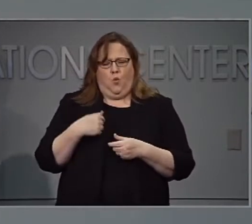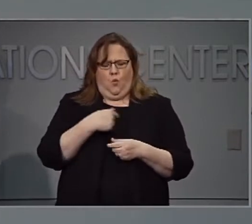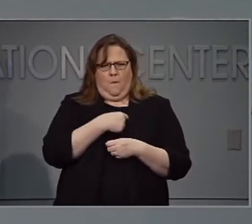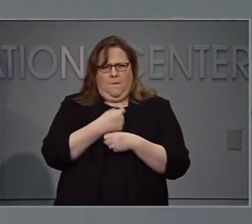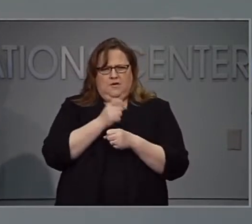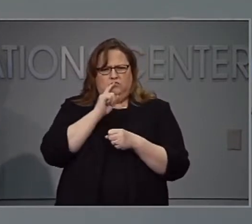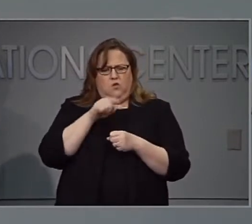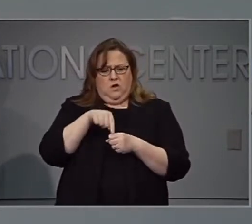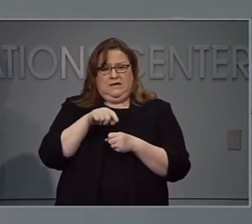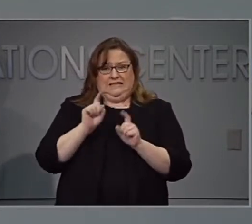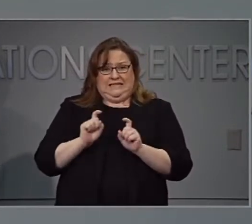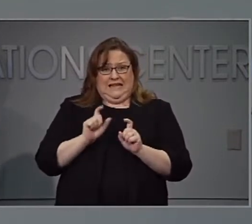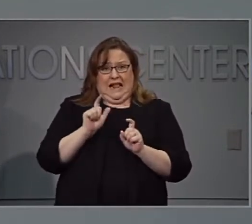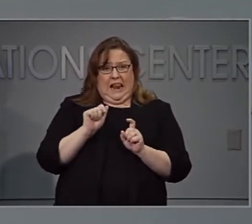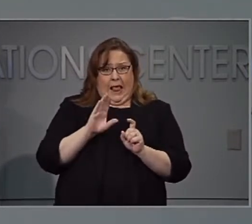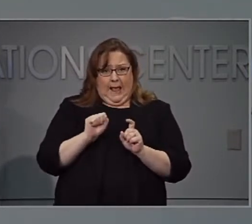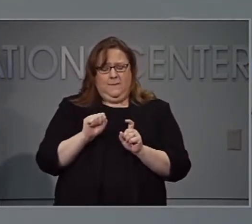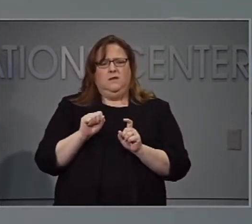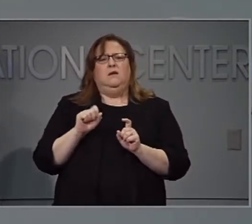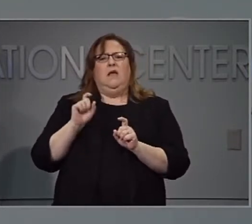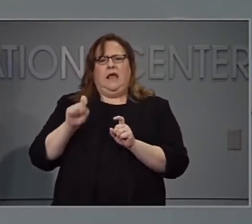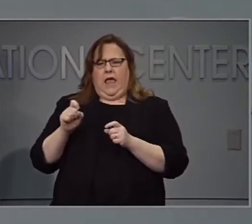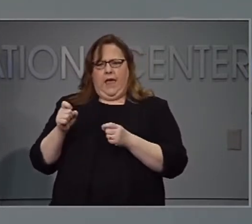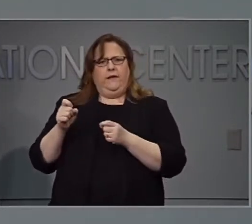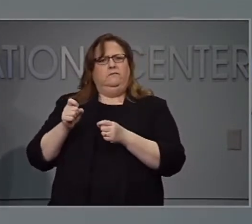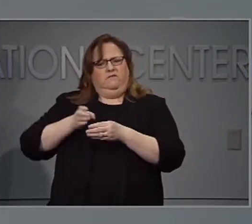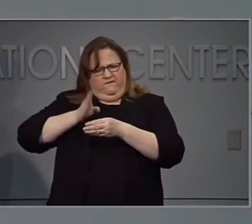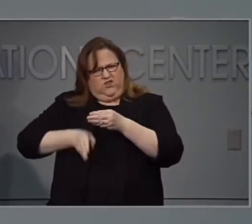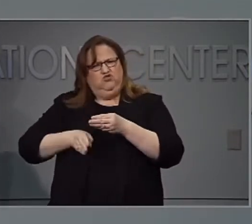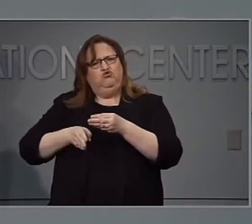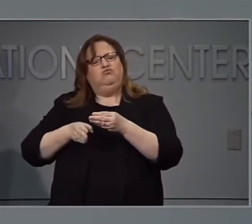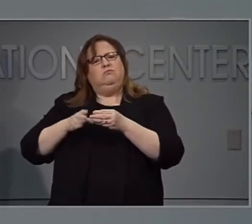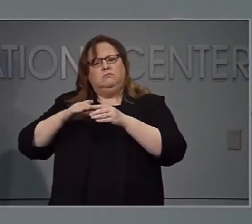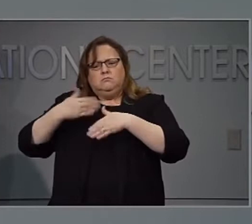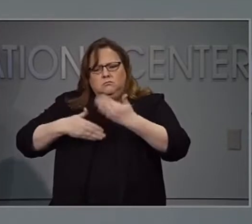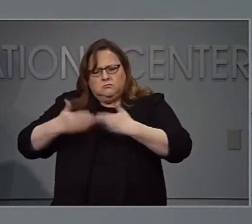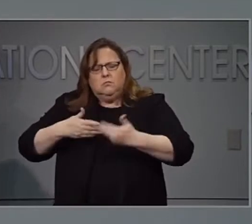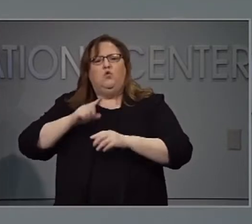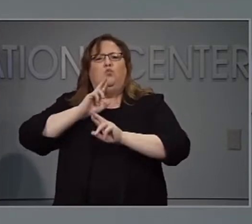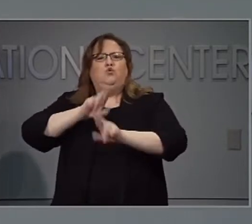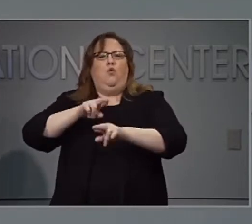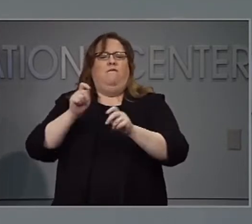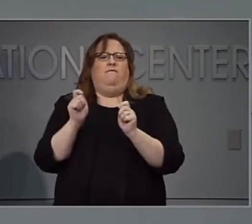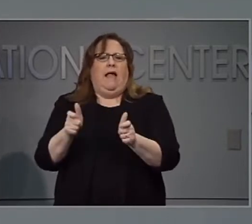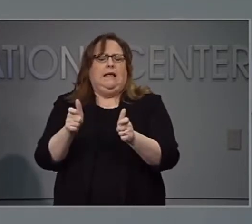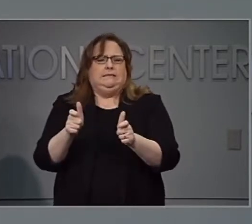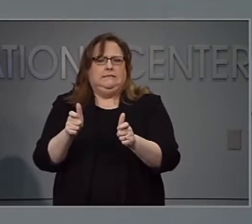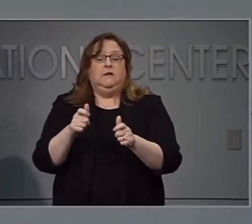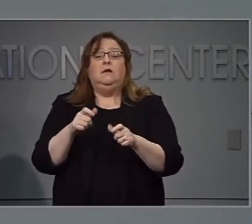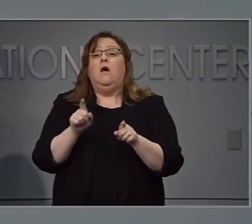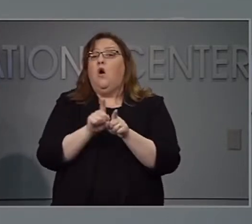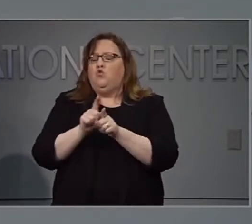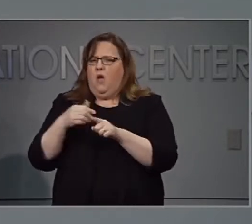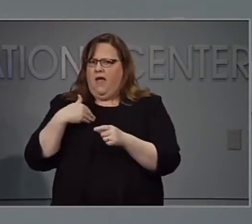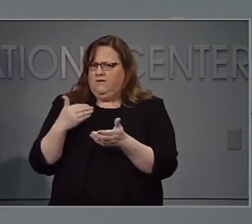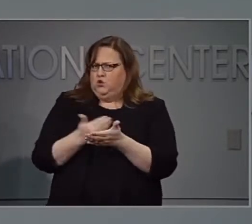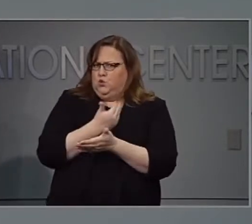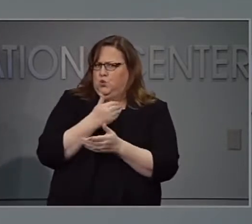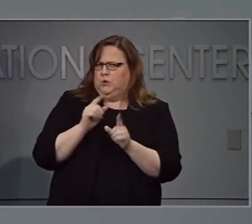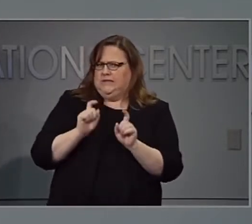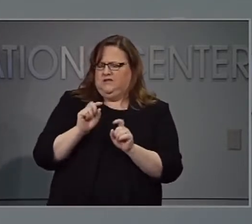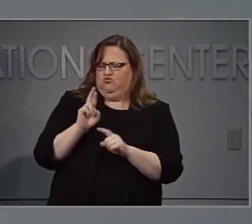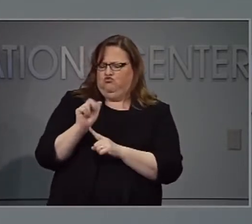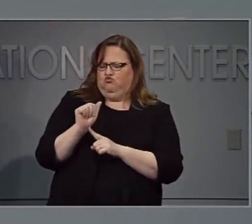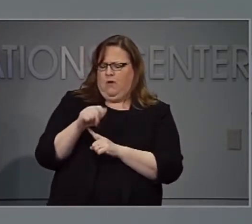have been being used, as well as integrate some of these newer rapid turnaround tests that are first coming on the